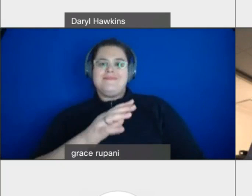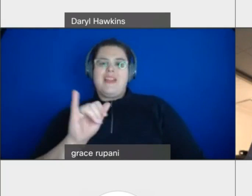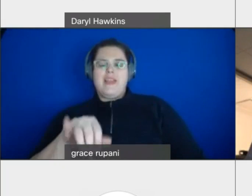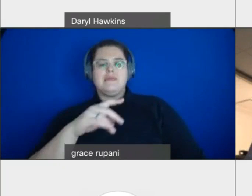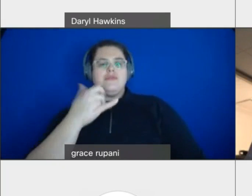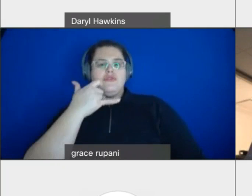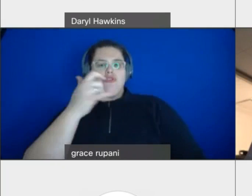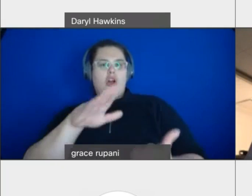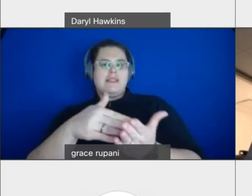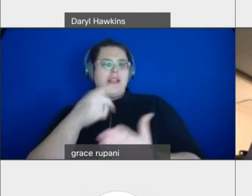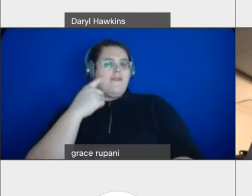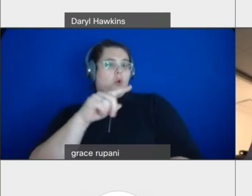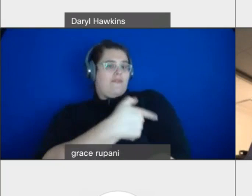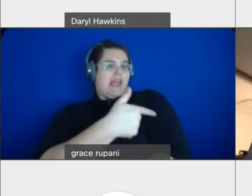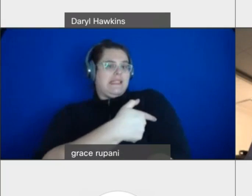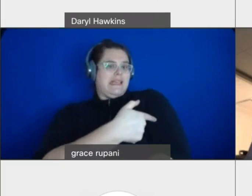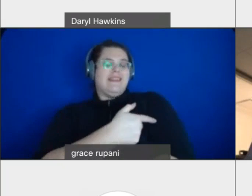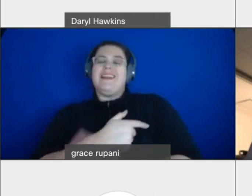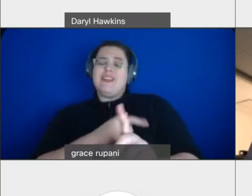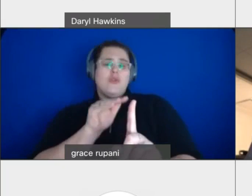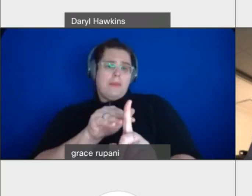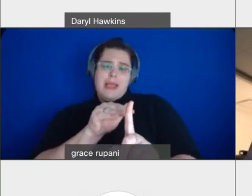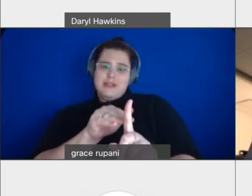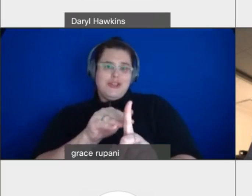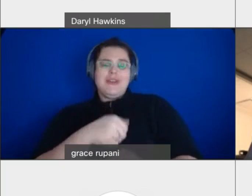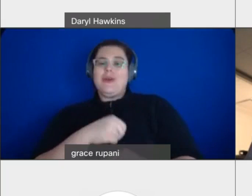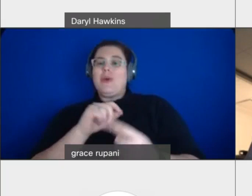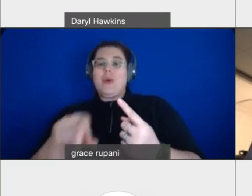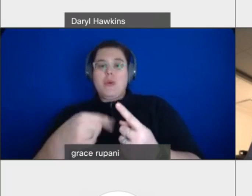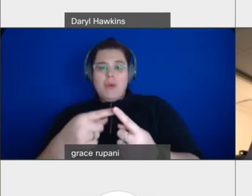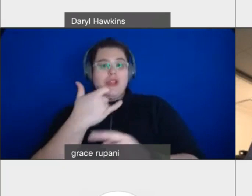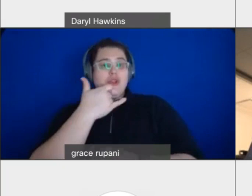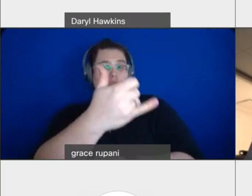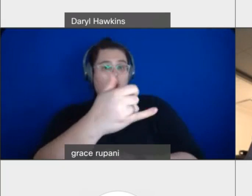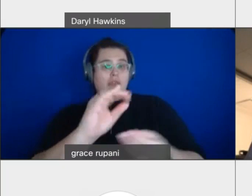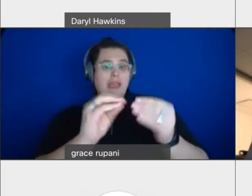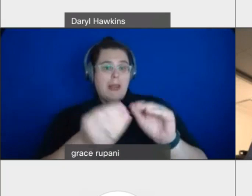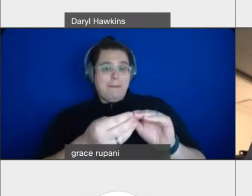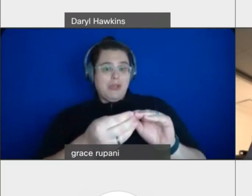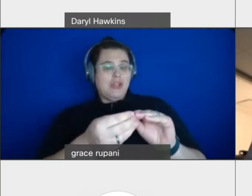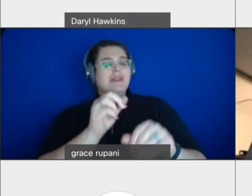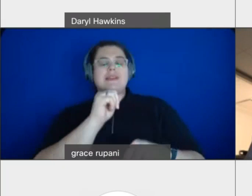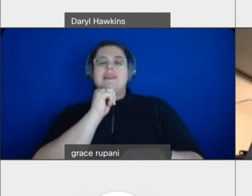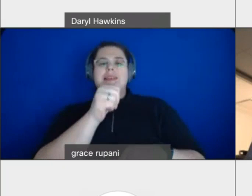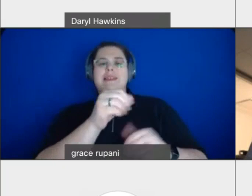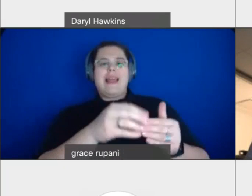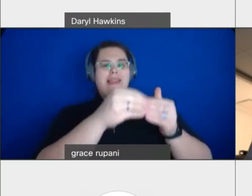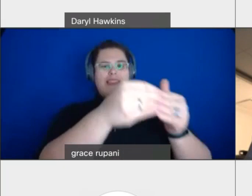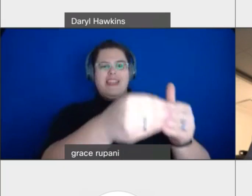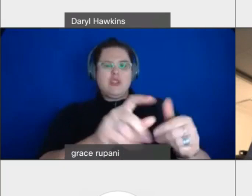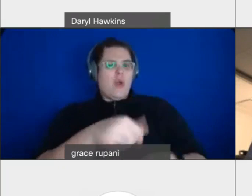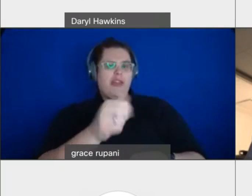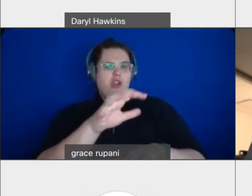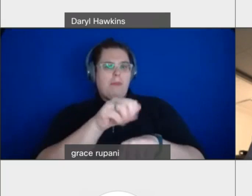you call that number, it doesn't have access to any other vaccination appointments. They're going to be using the same